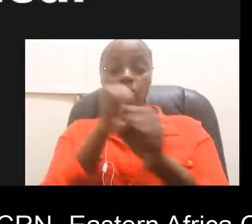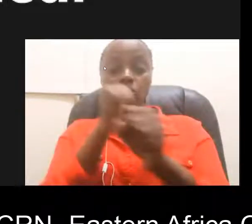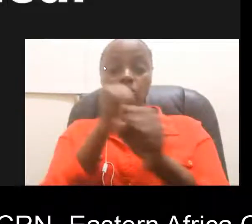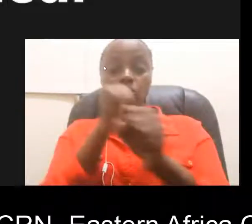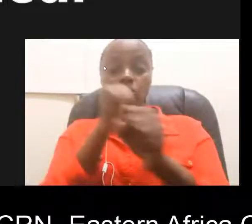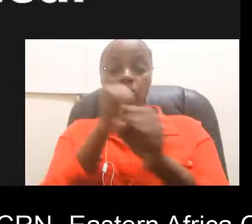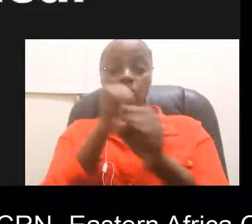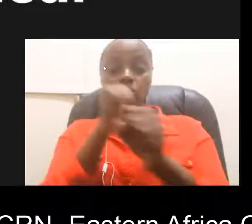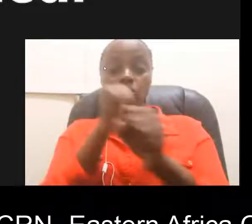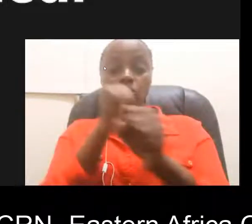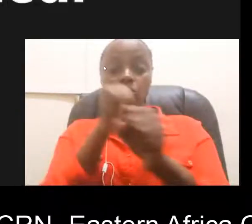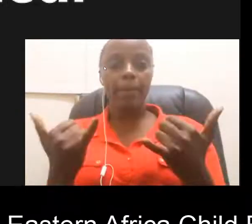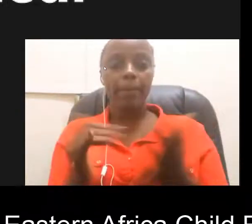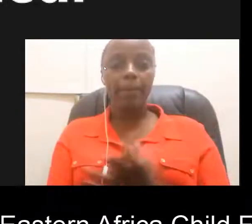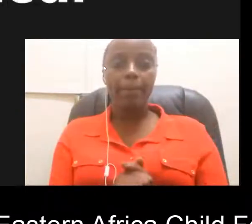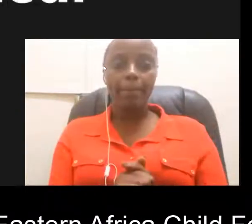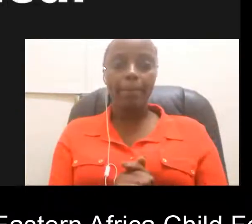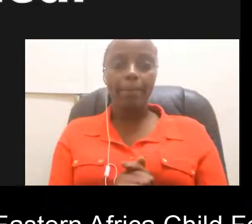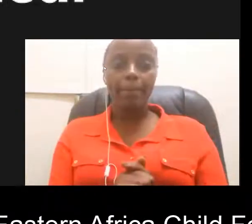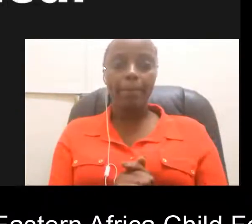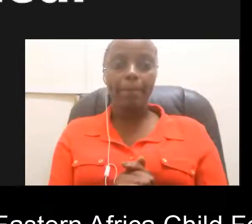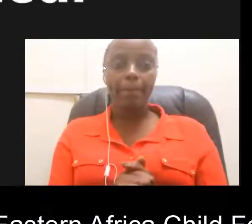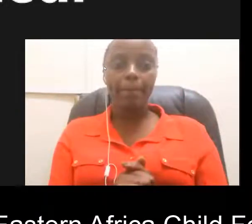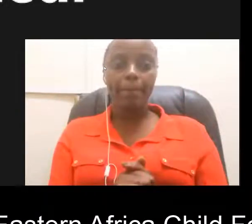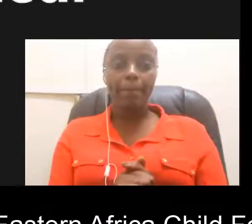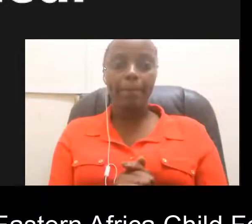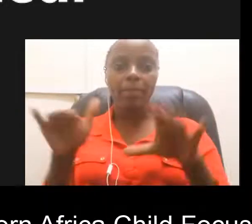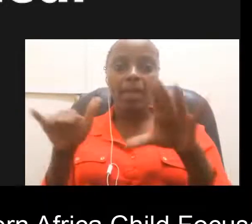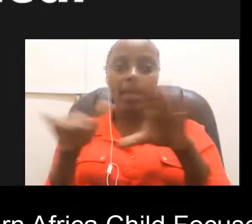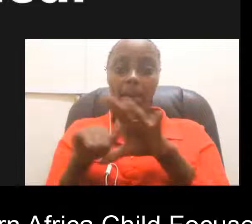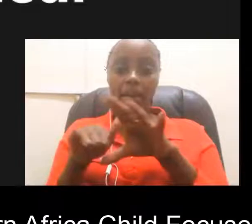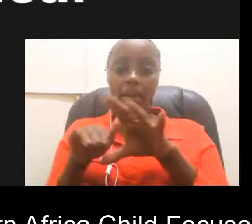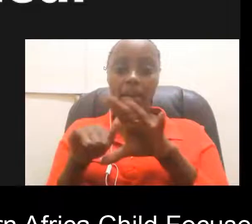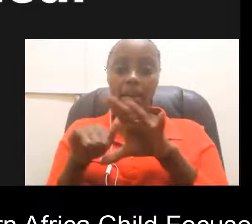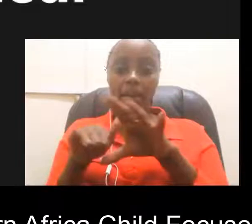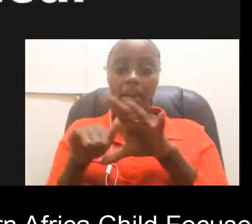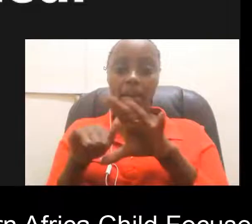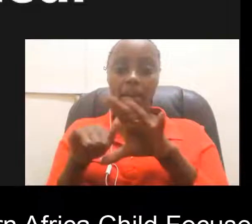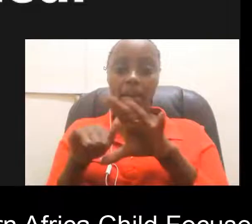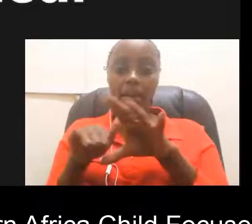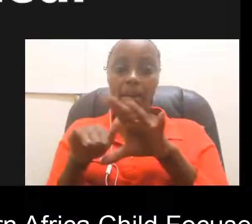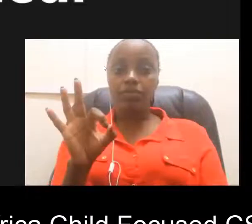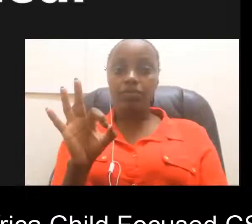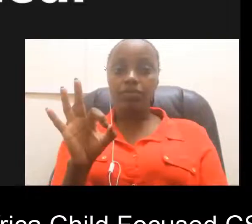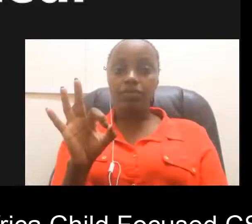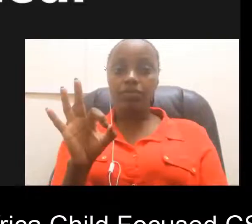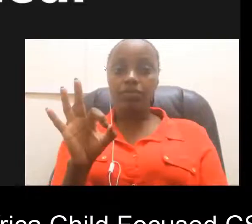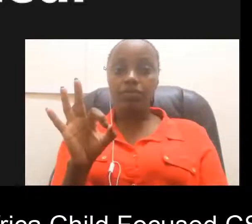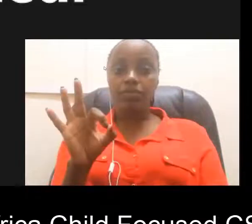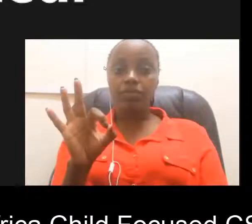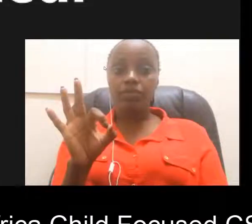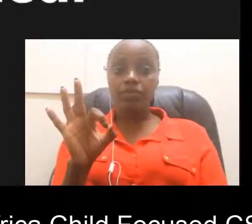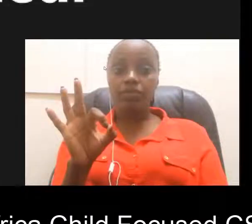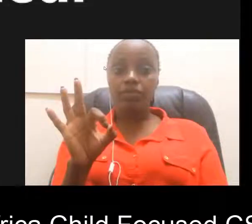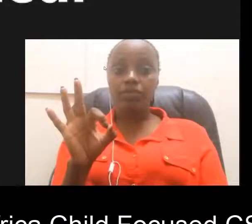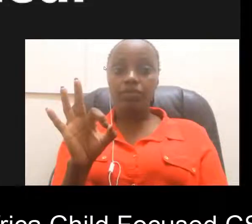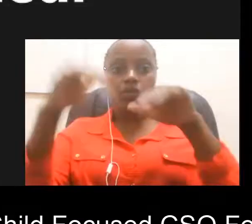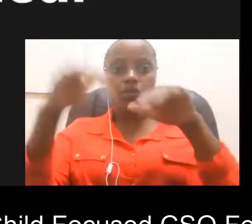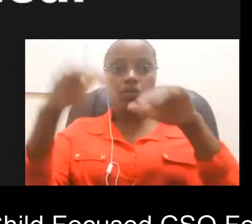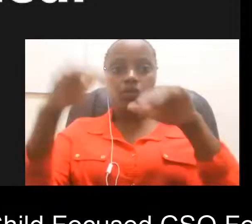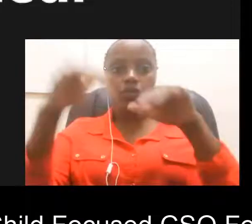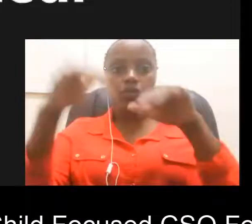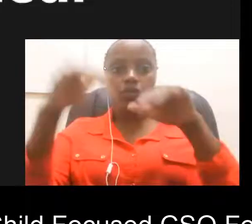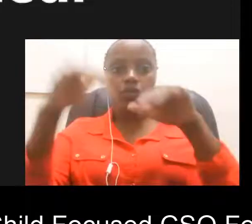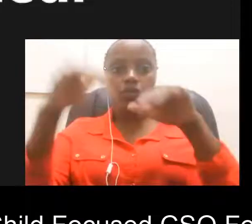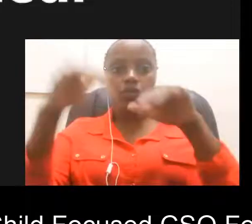currently. Being a member of the CSO Forum, is it the CSO Forum or